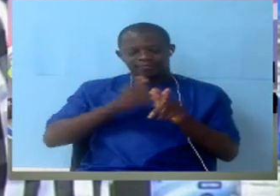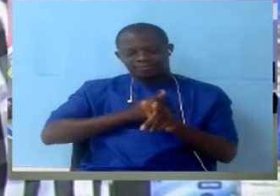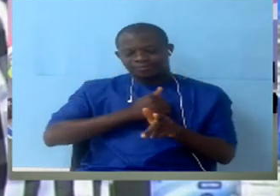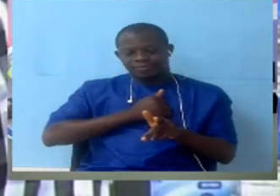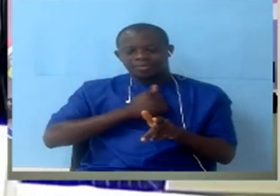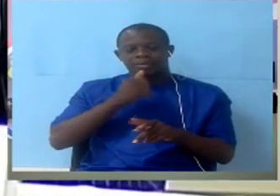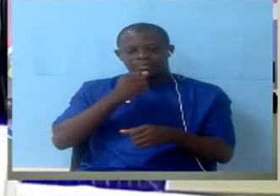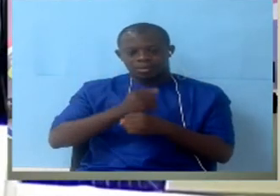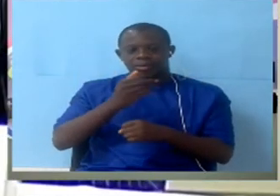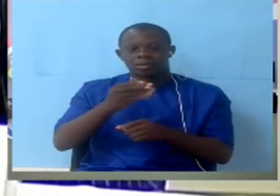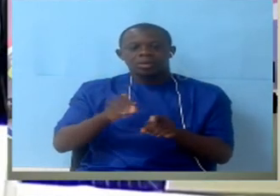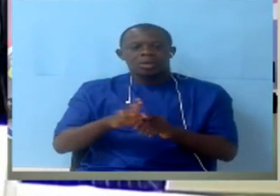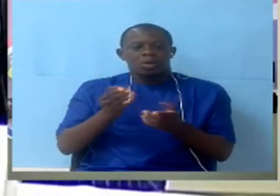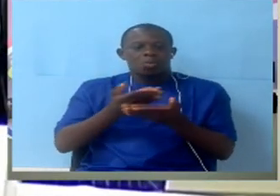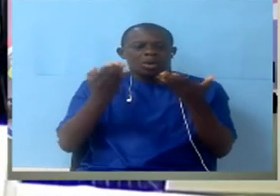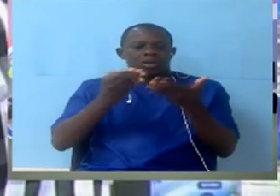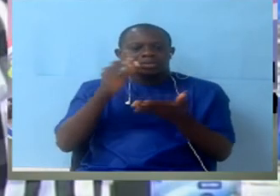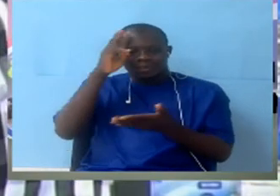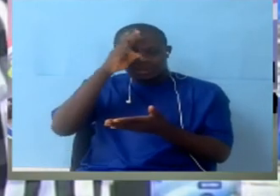threat. What was the reason?